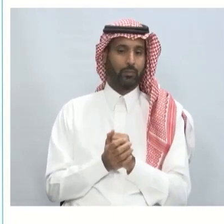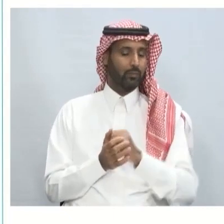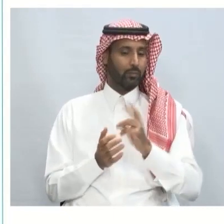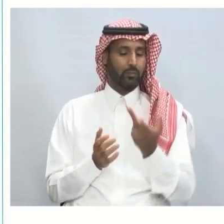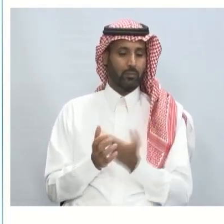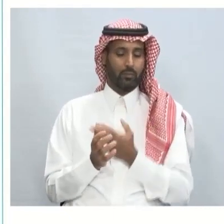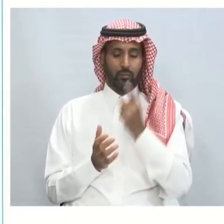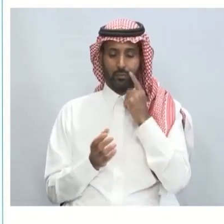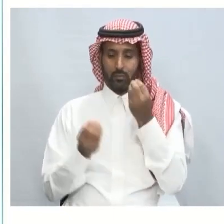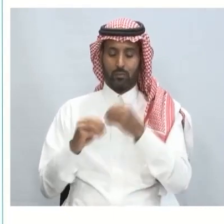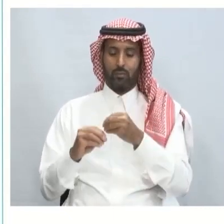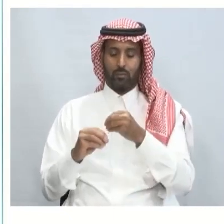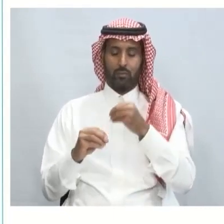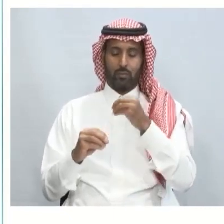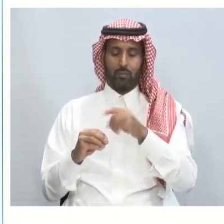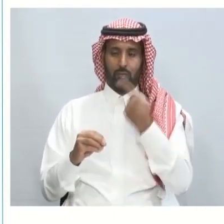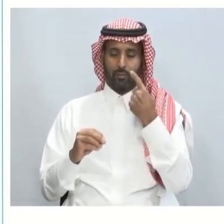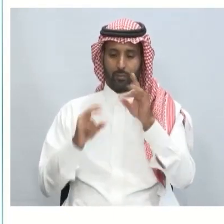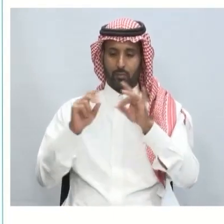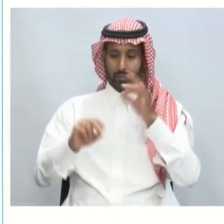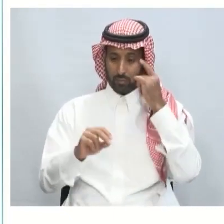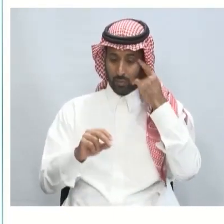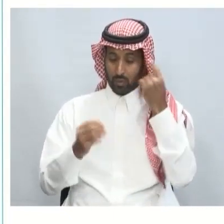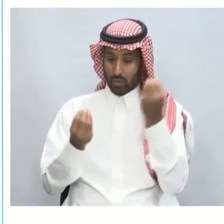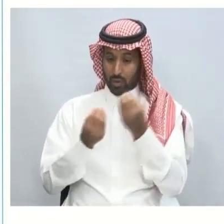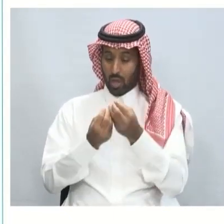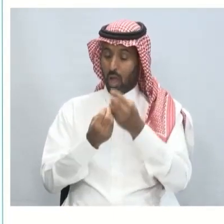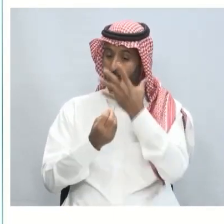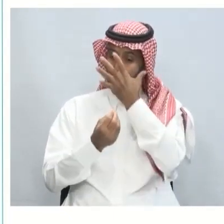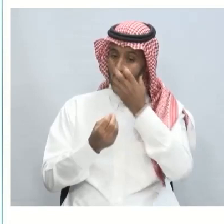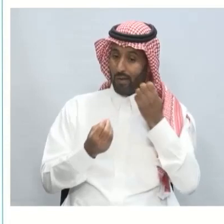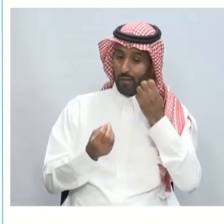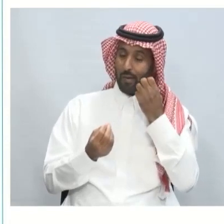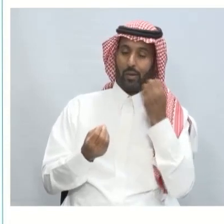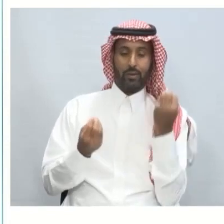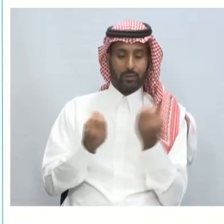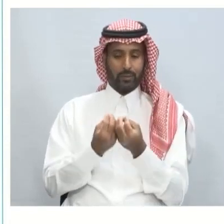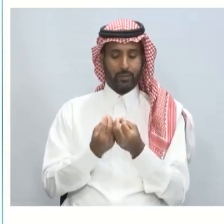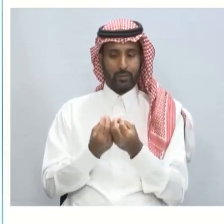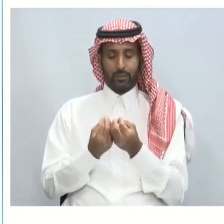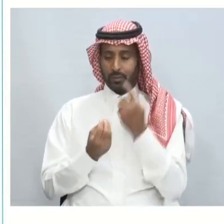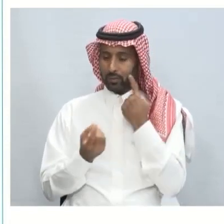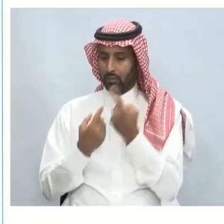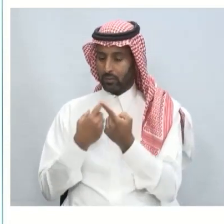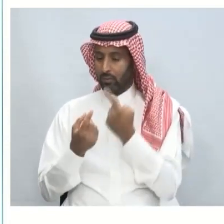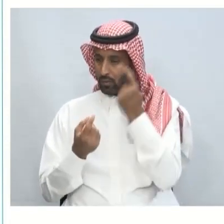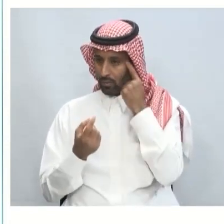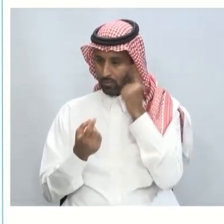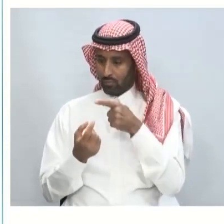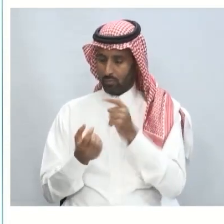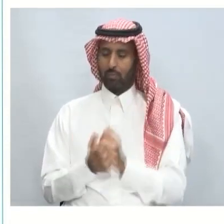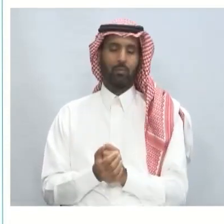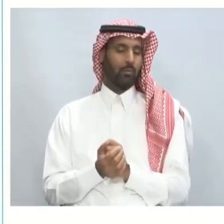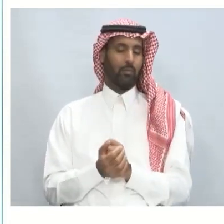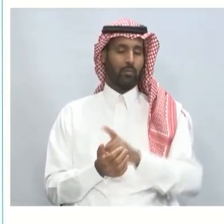Of course, we have more than one choice that is involved with animals. So you have to be careful.